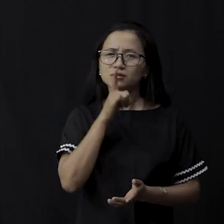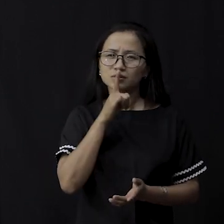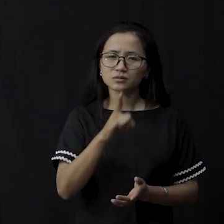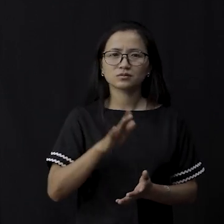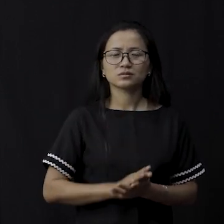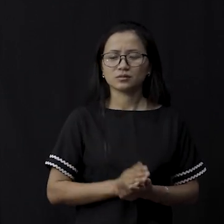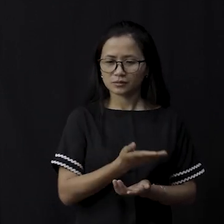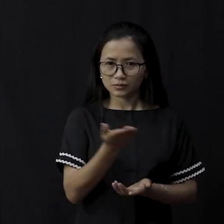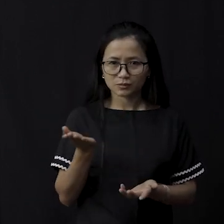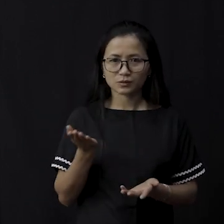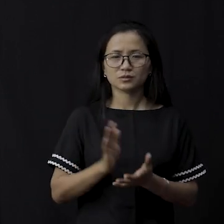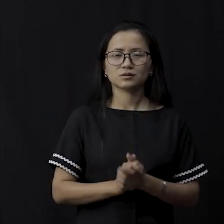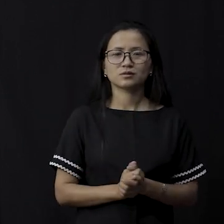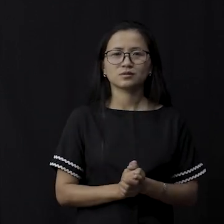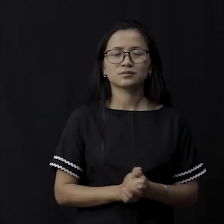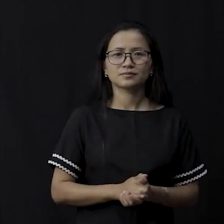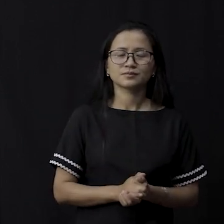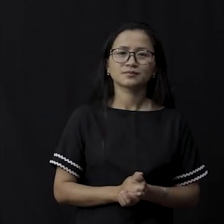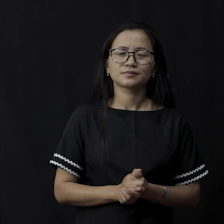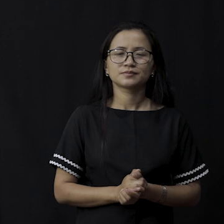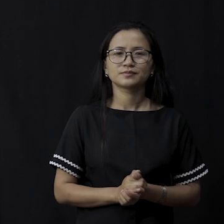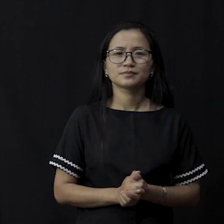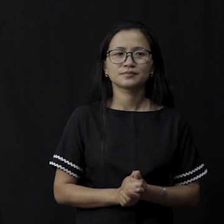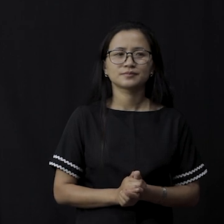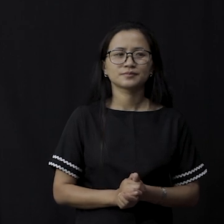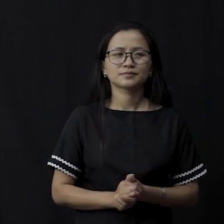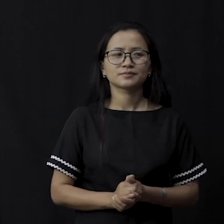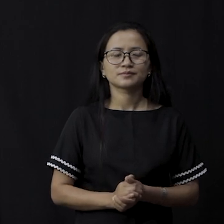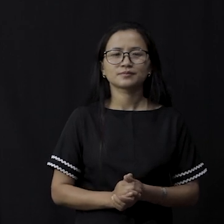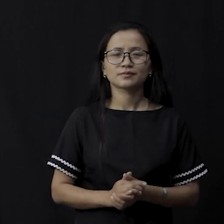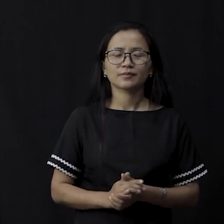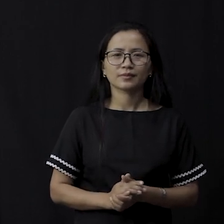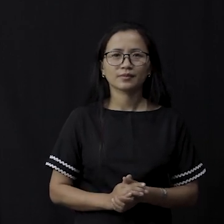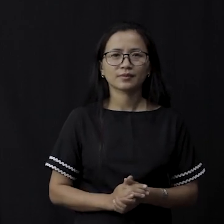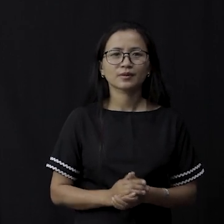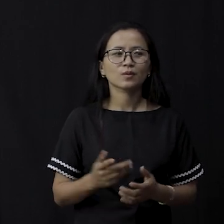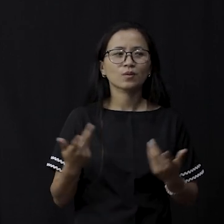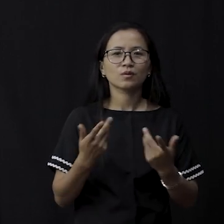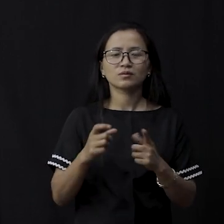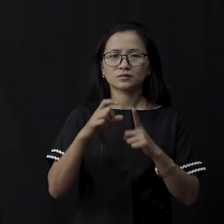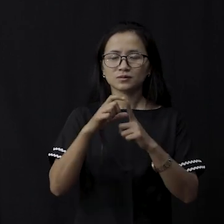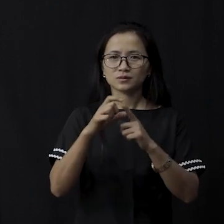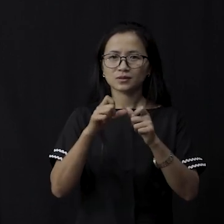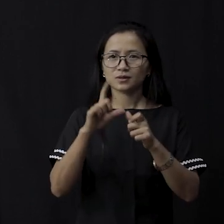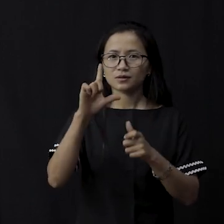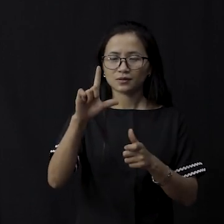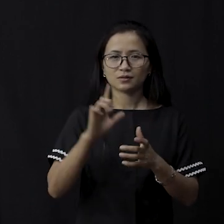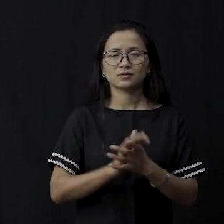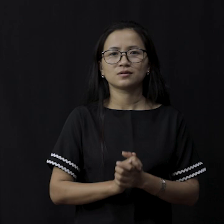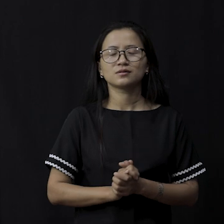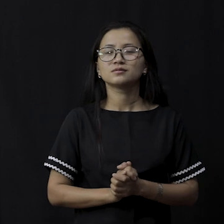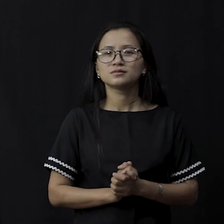there must be something accompanying the rice. Like, what is this? Dal. Yes, I